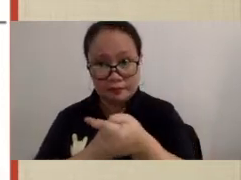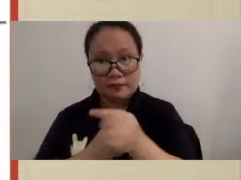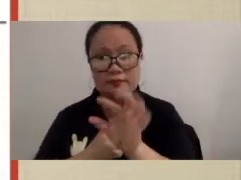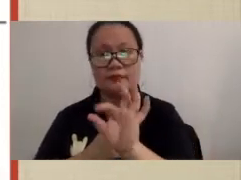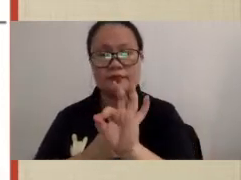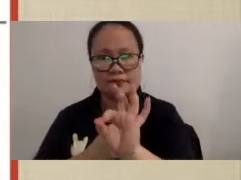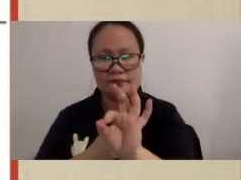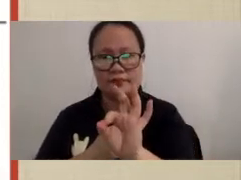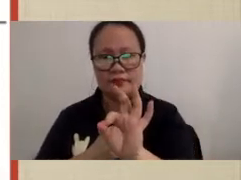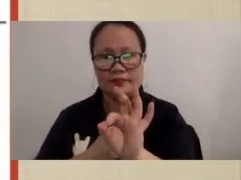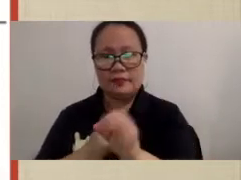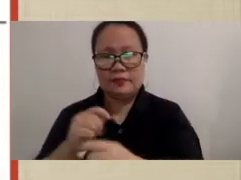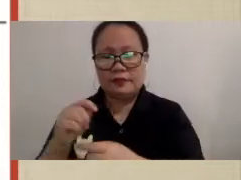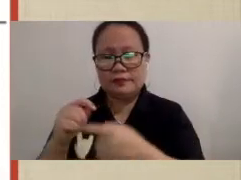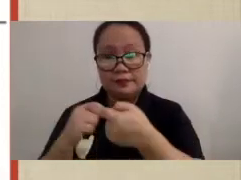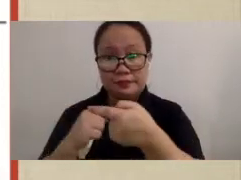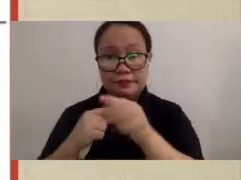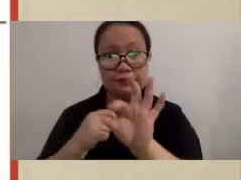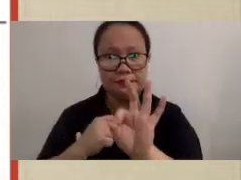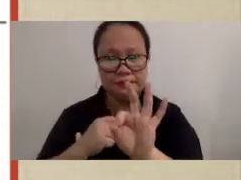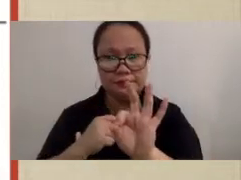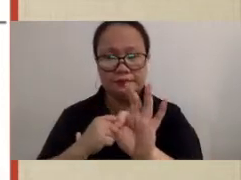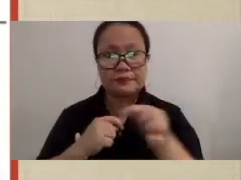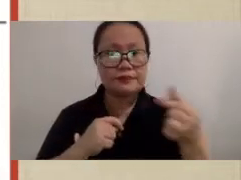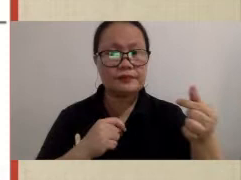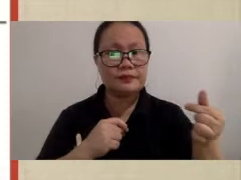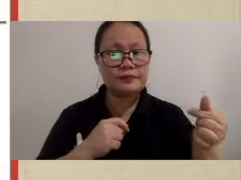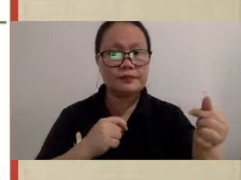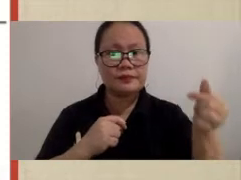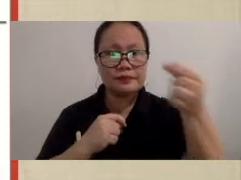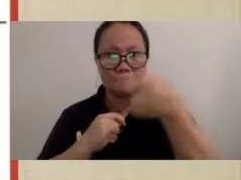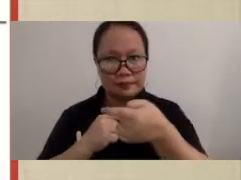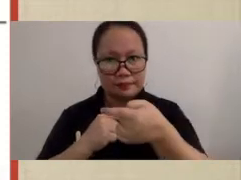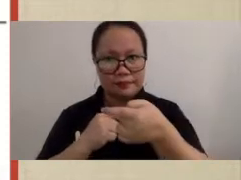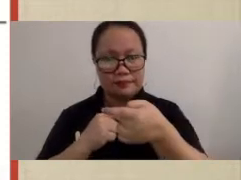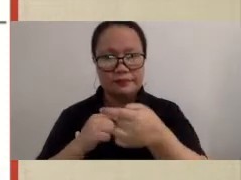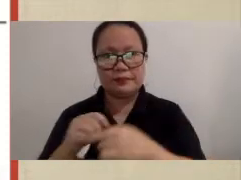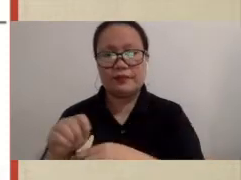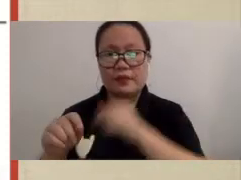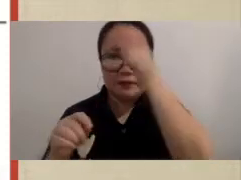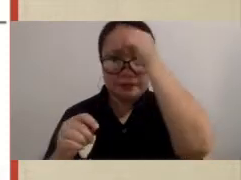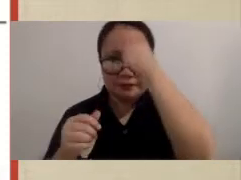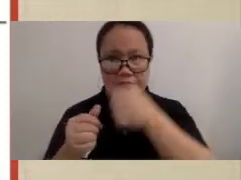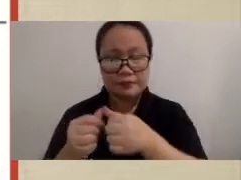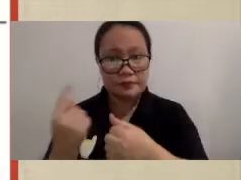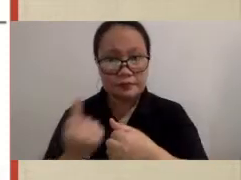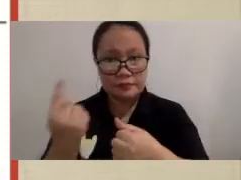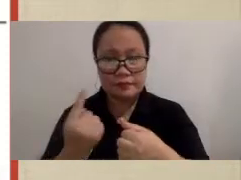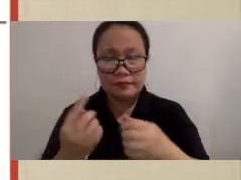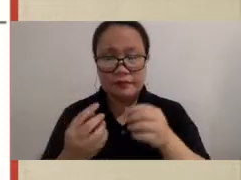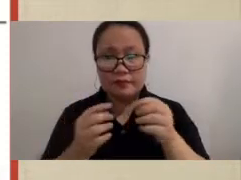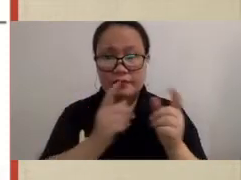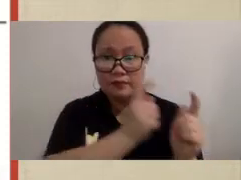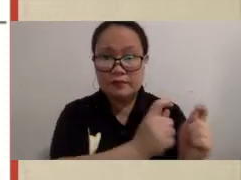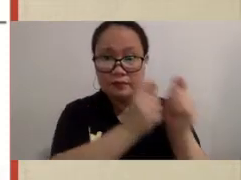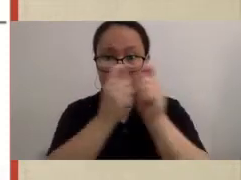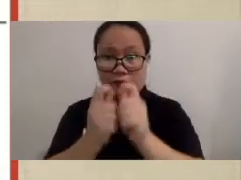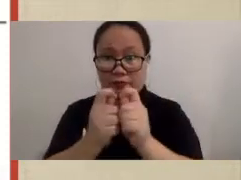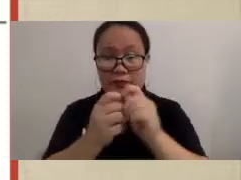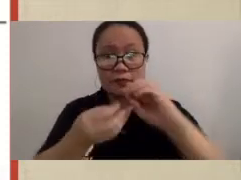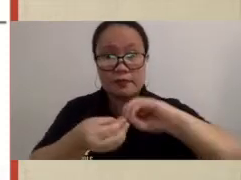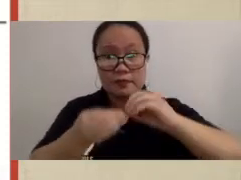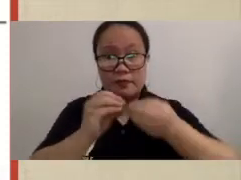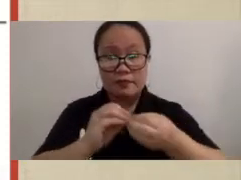magiging 6x squared minus 9. Remember na kapag naglilipat tayo